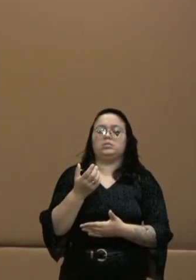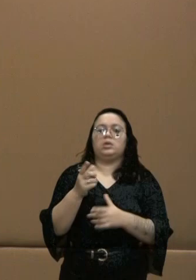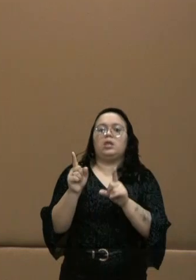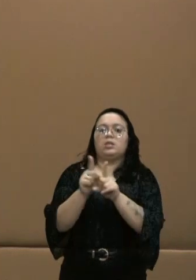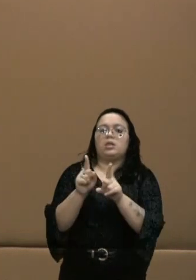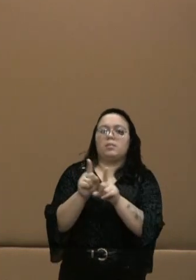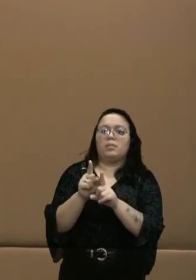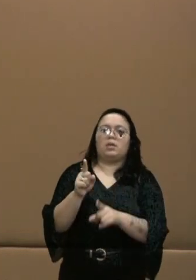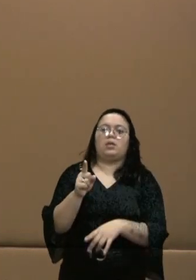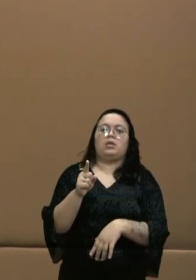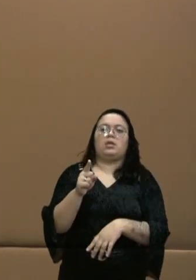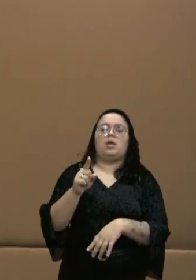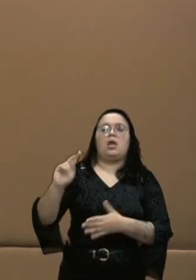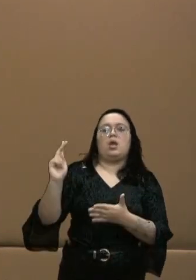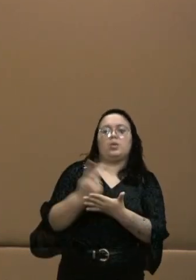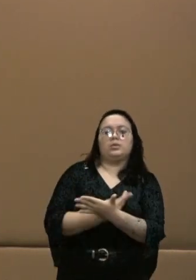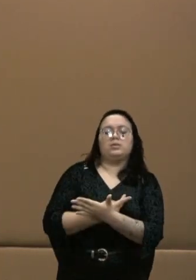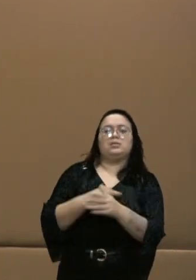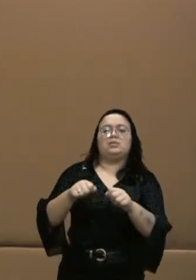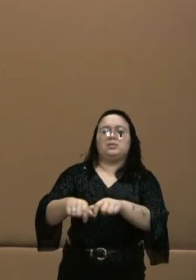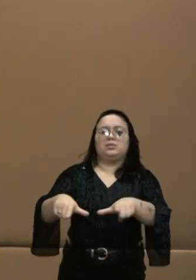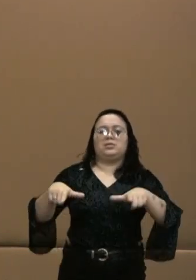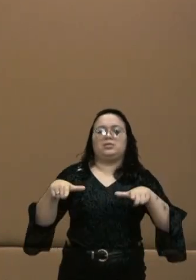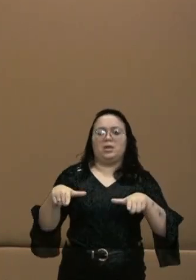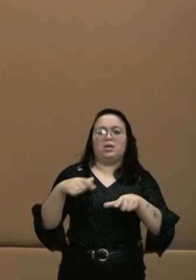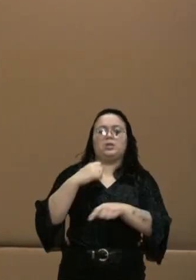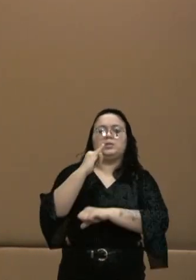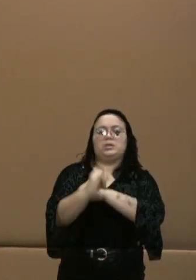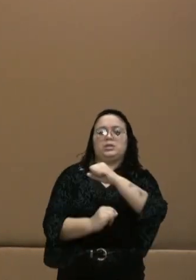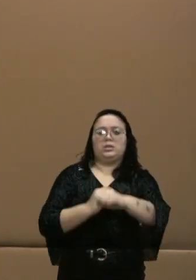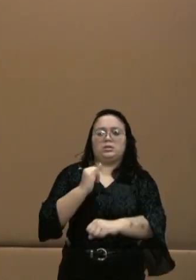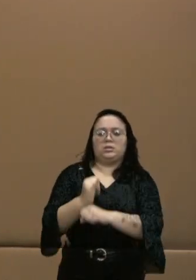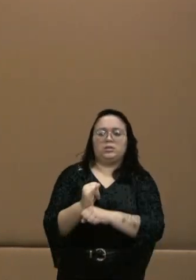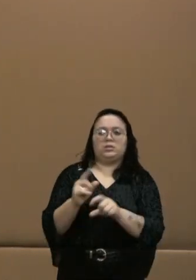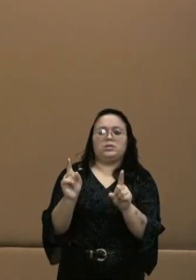certificados internacionais, international certification,